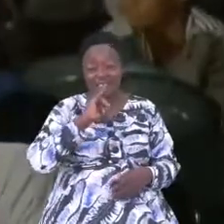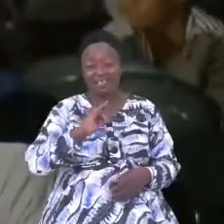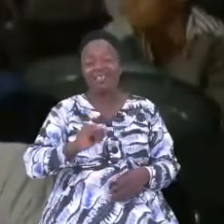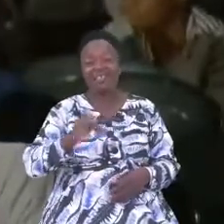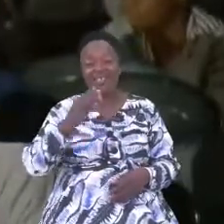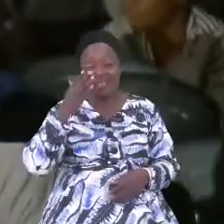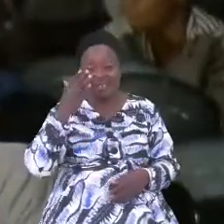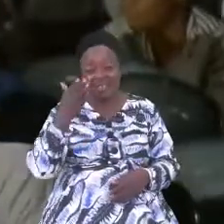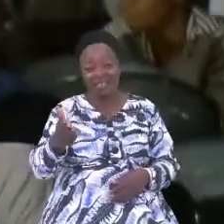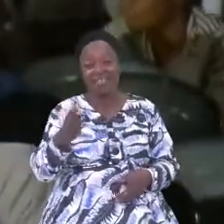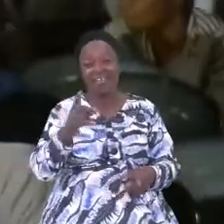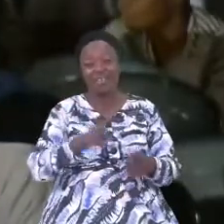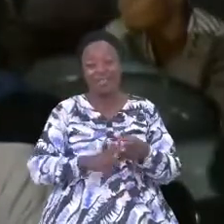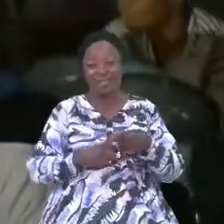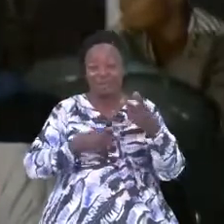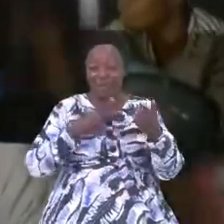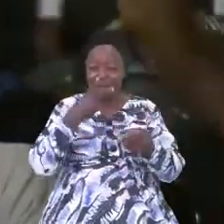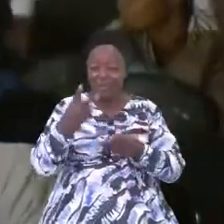coming your way.